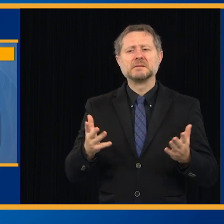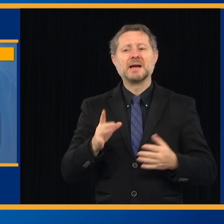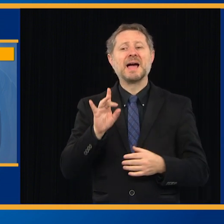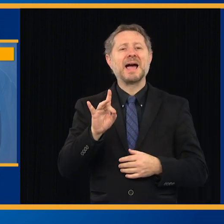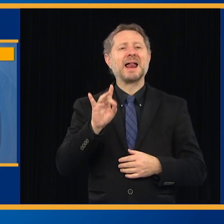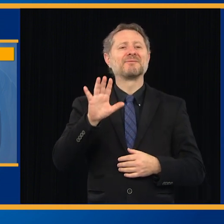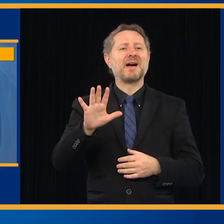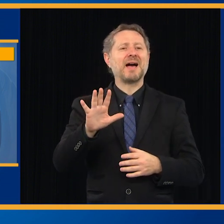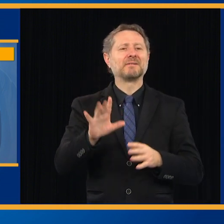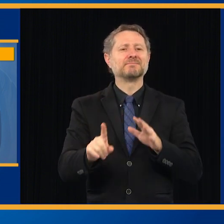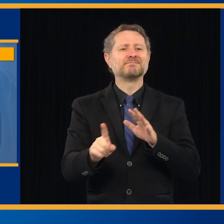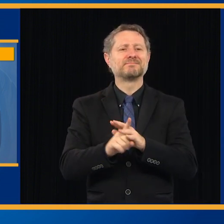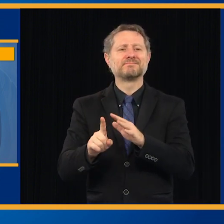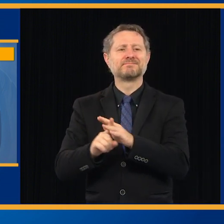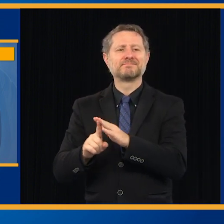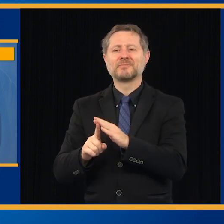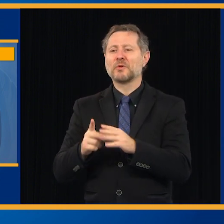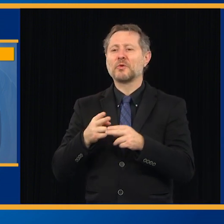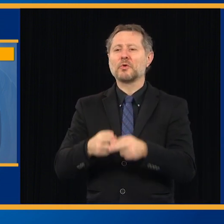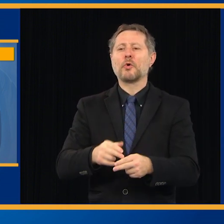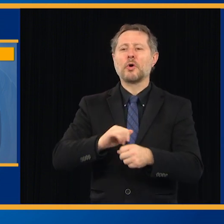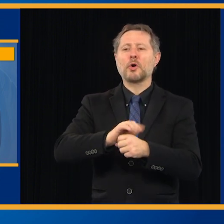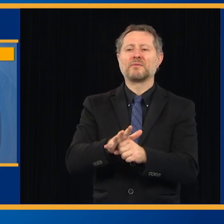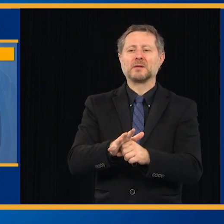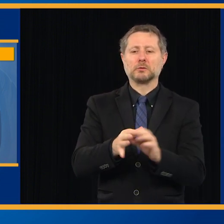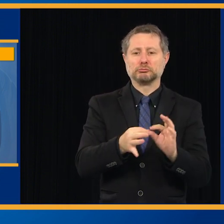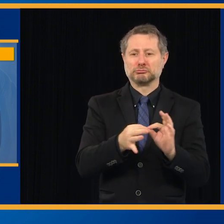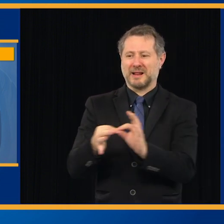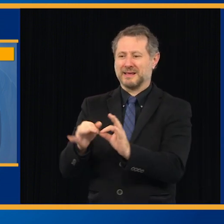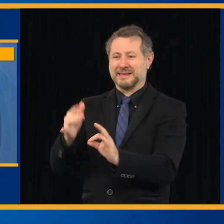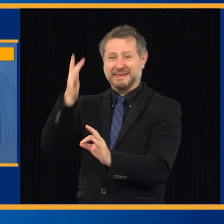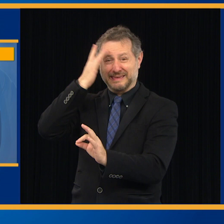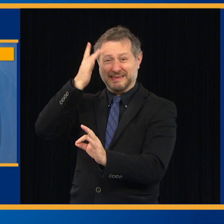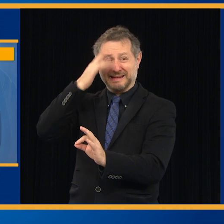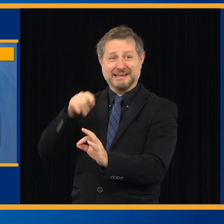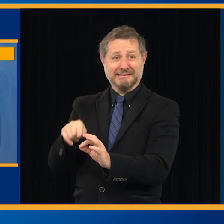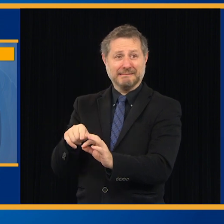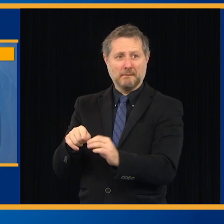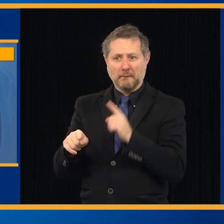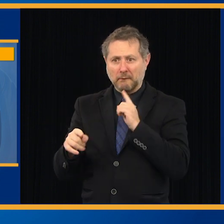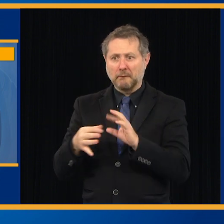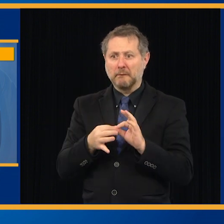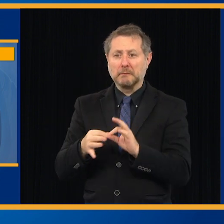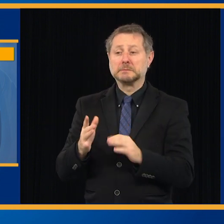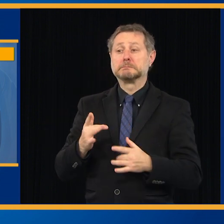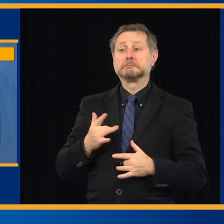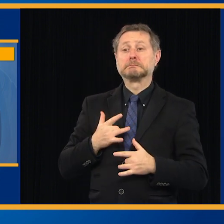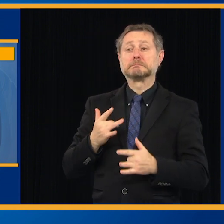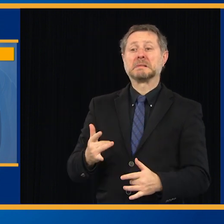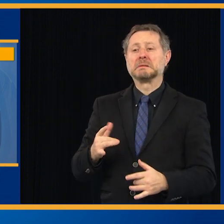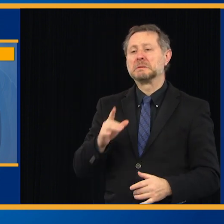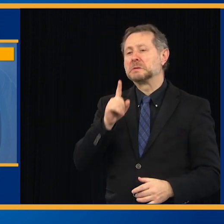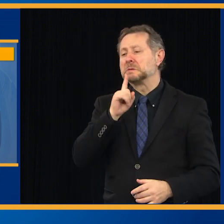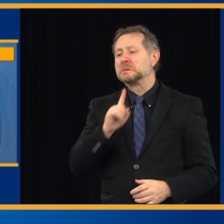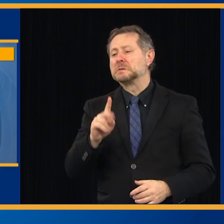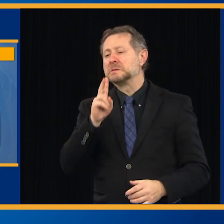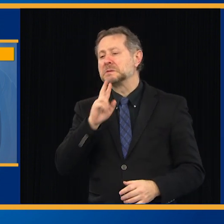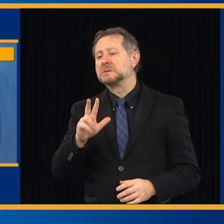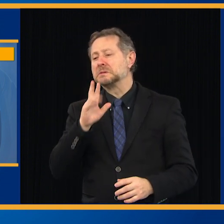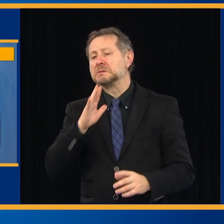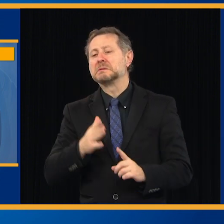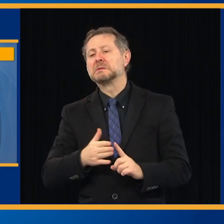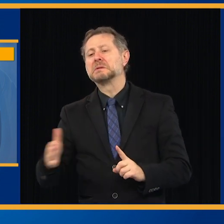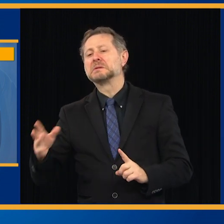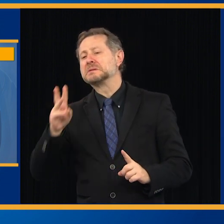a COVID-related illness in children, mostly toddler to elementary schools. It's symptoms similar to